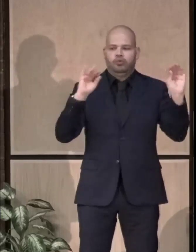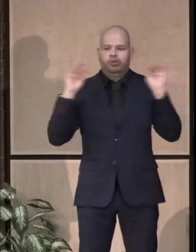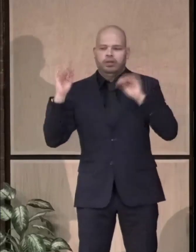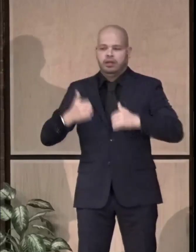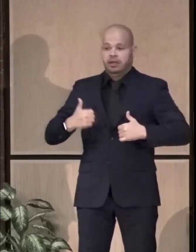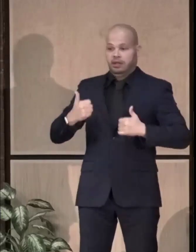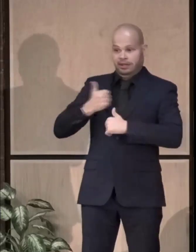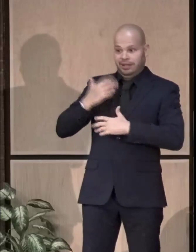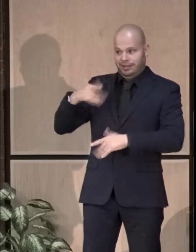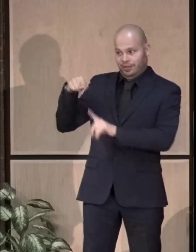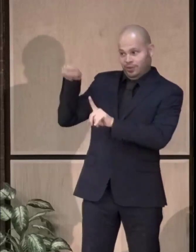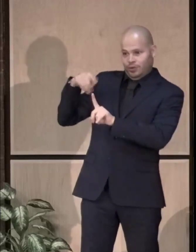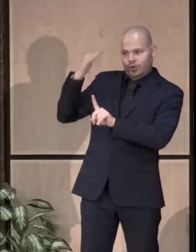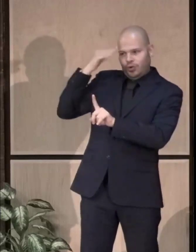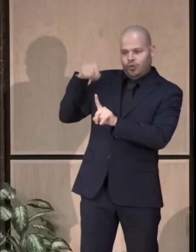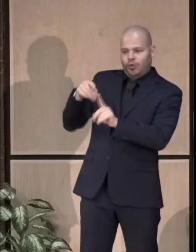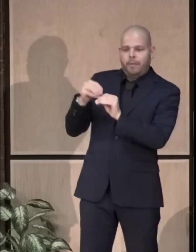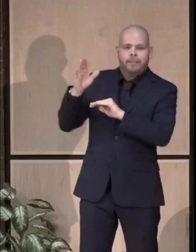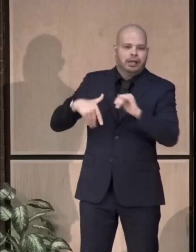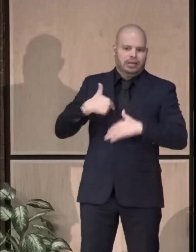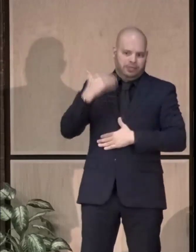Okay. So